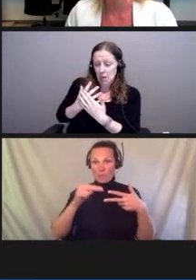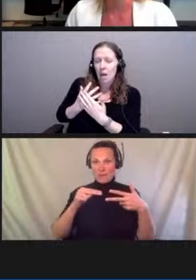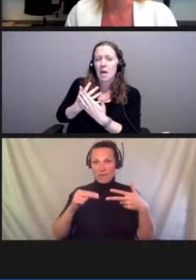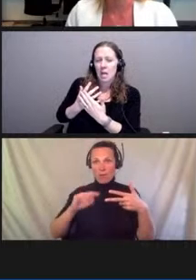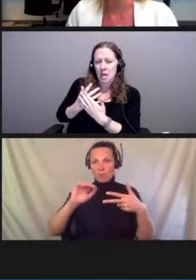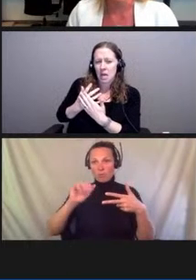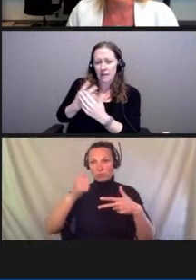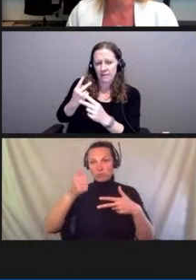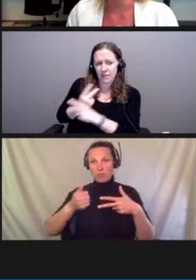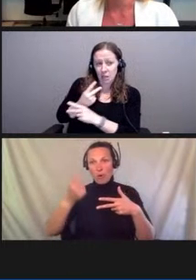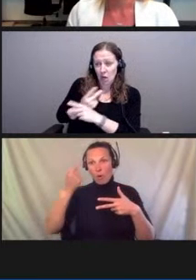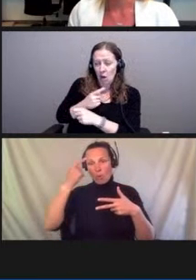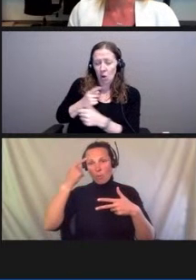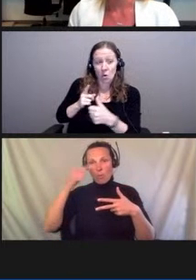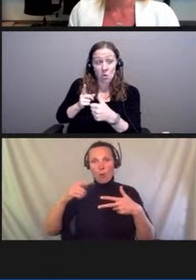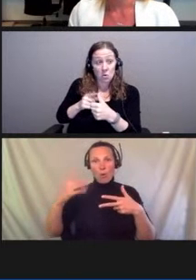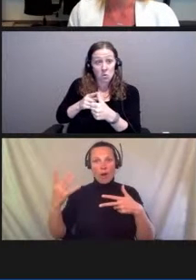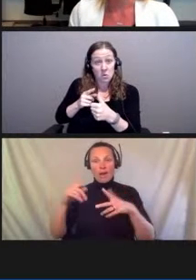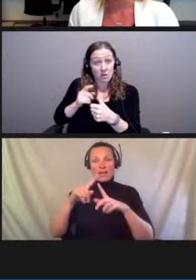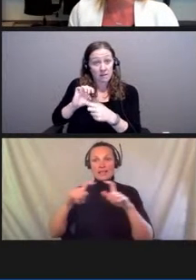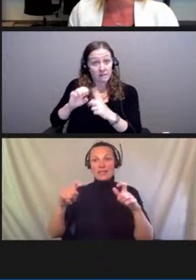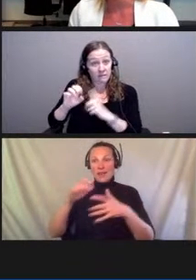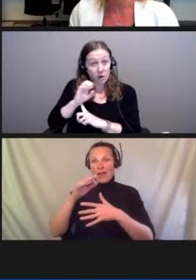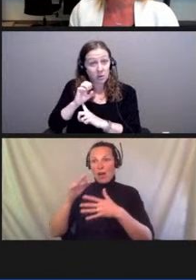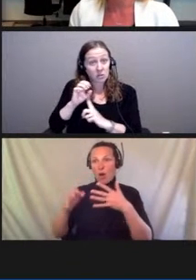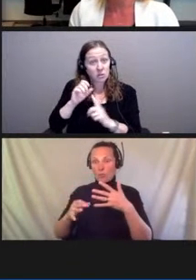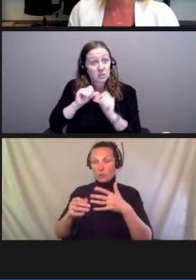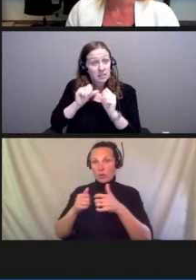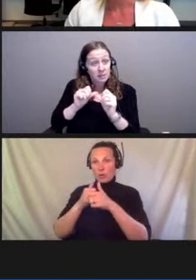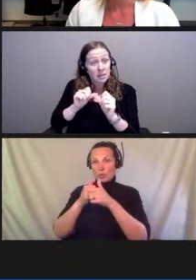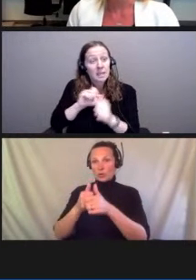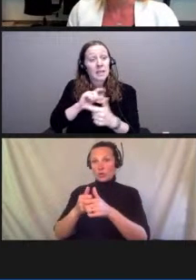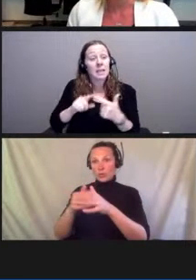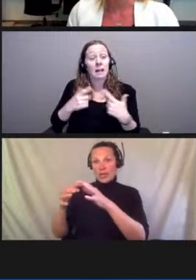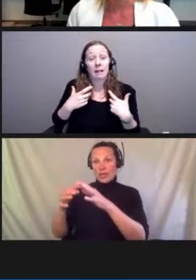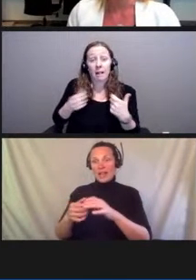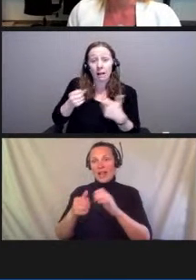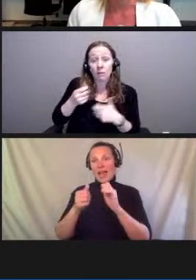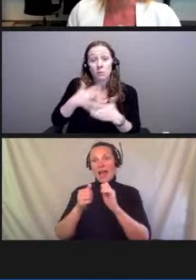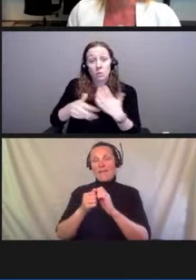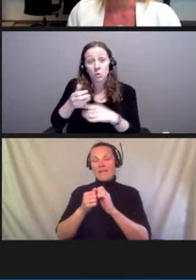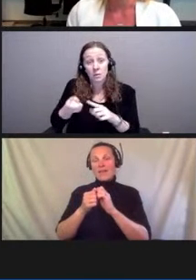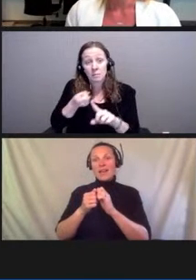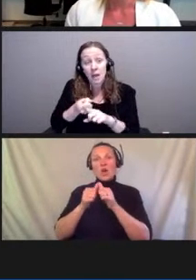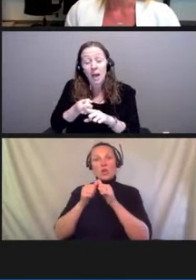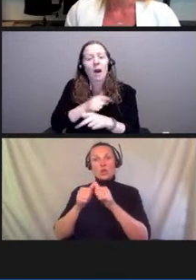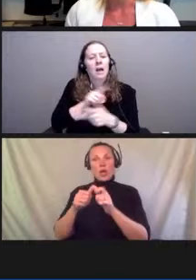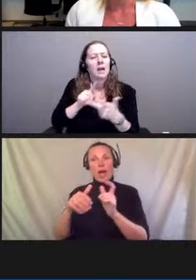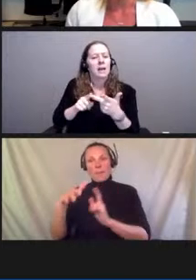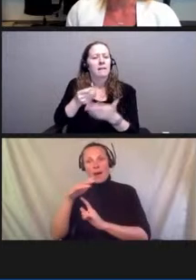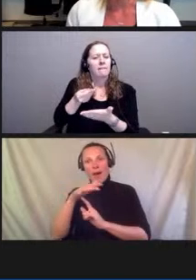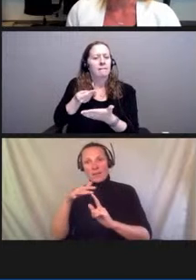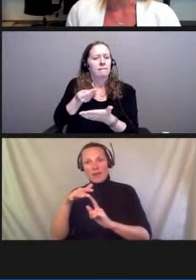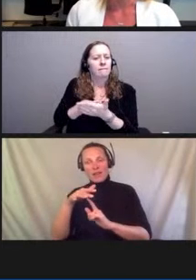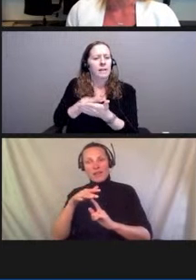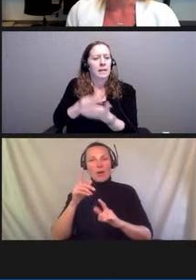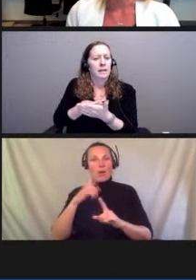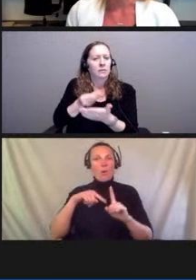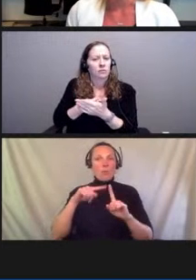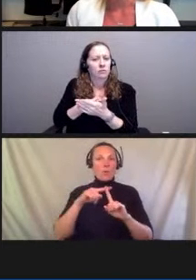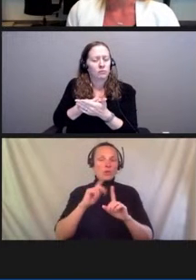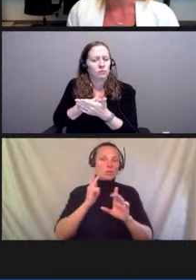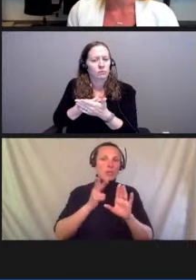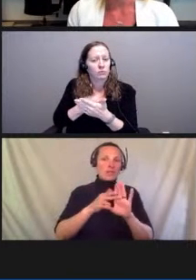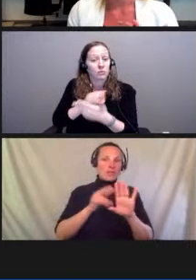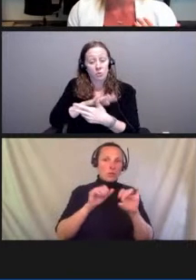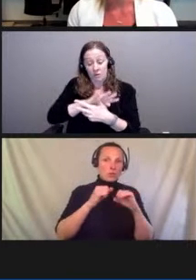environmental sustainability, health, social implications, as well as financial viability. So this structured approach will allow